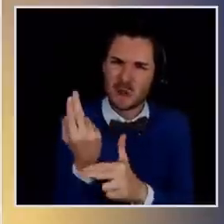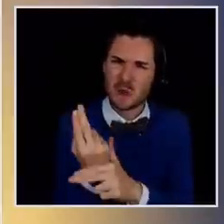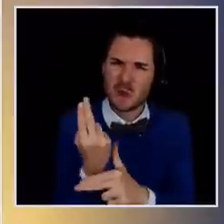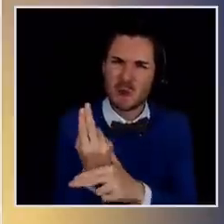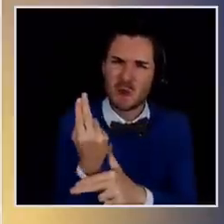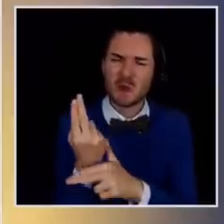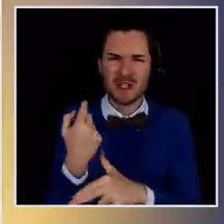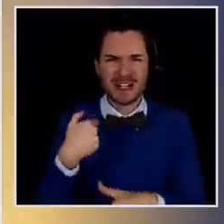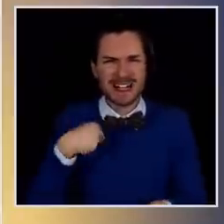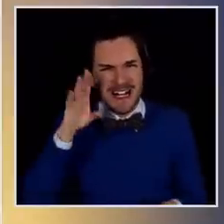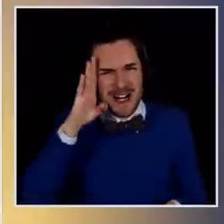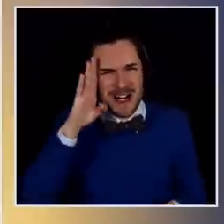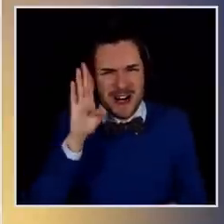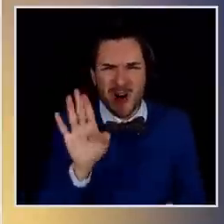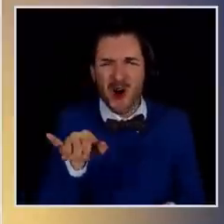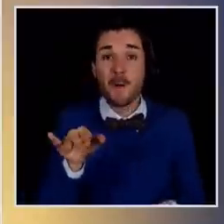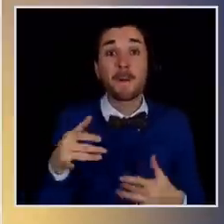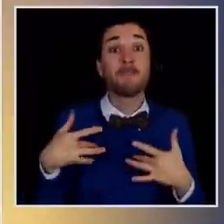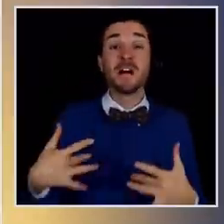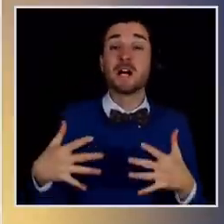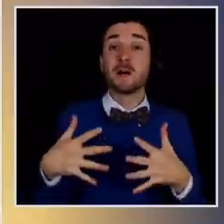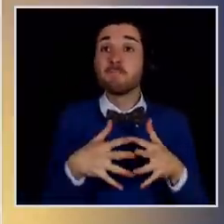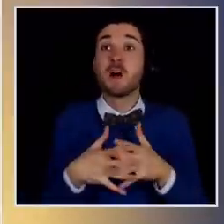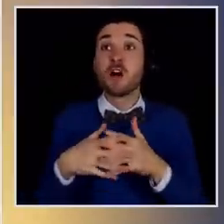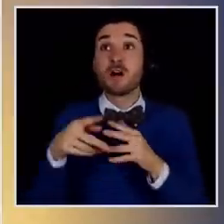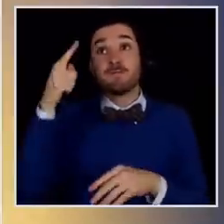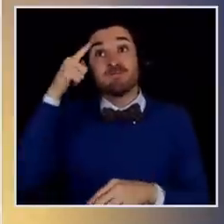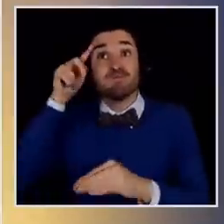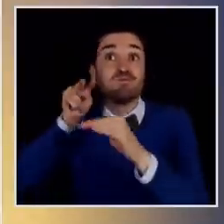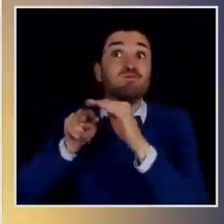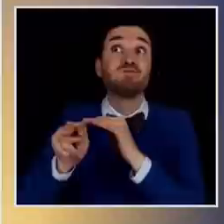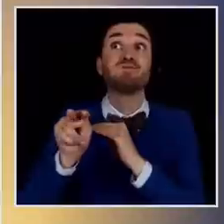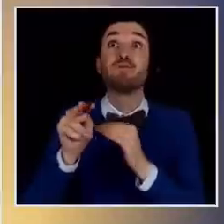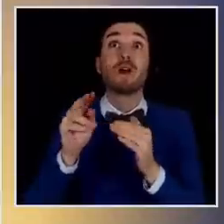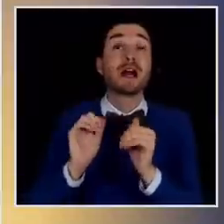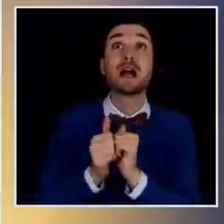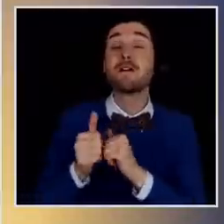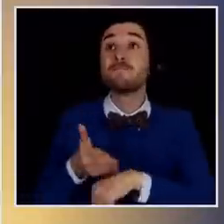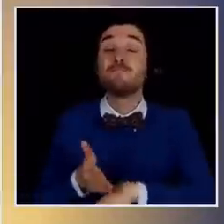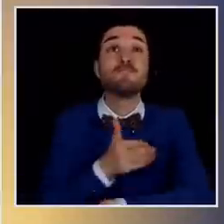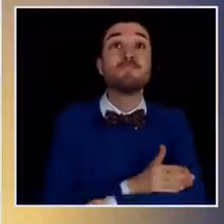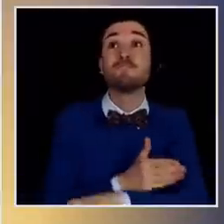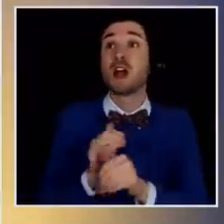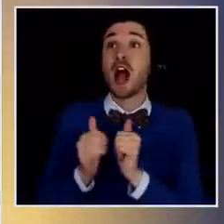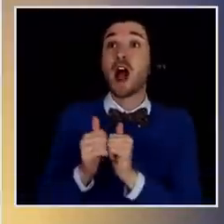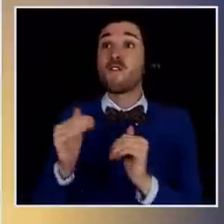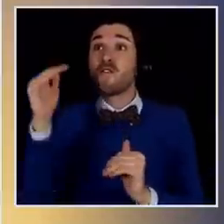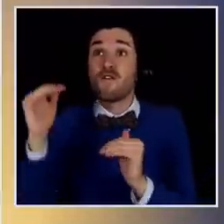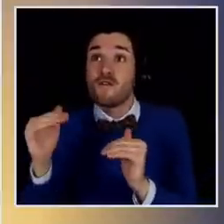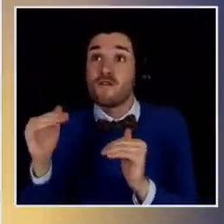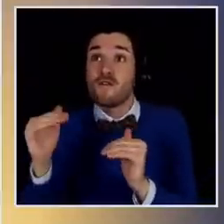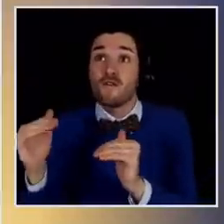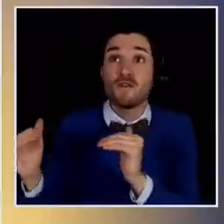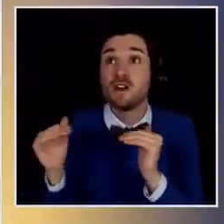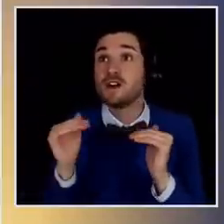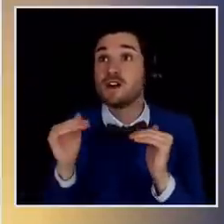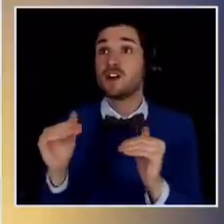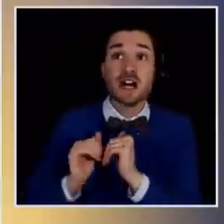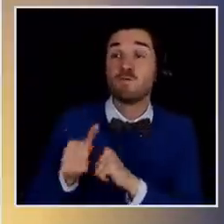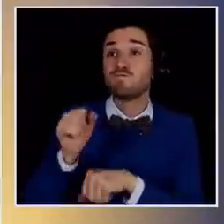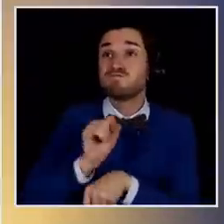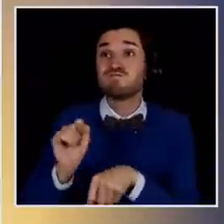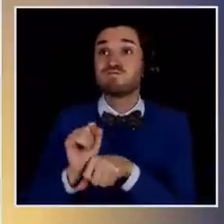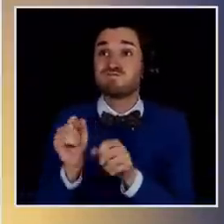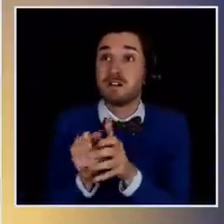looking ahead. Ahead to an America that's freer and more just. Ahead to an America that creates jobs with dignity and